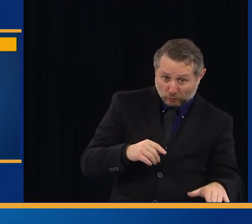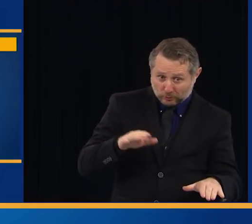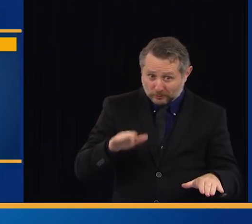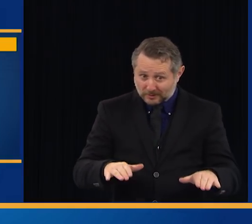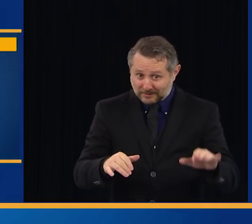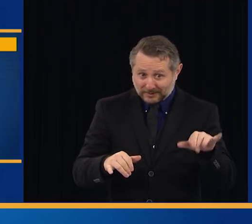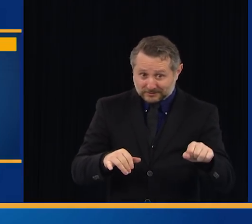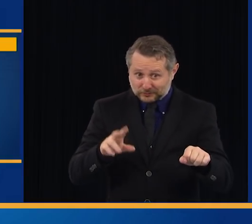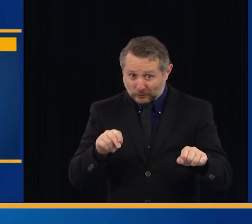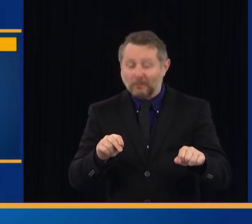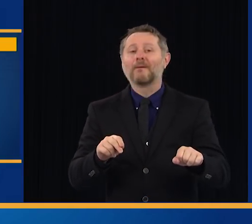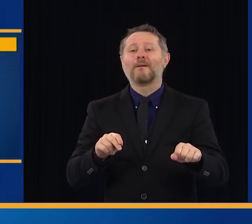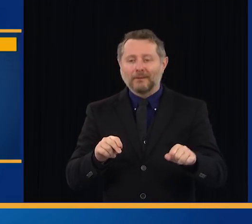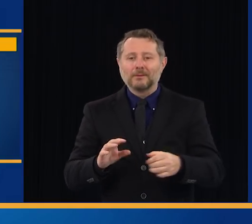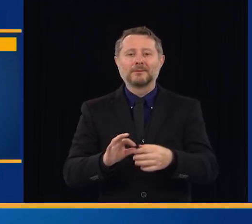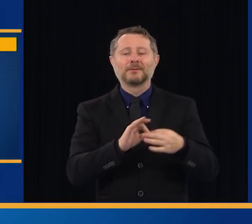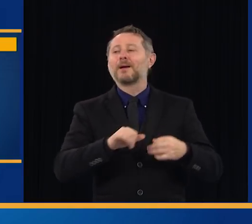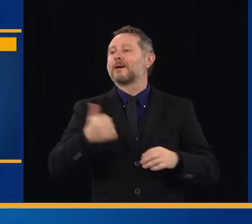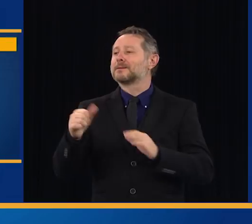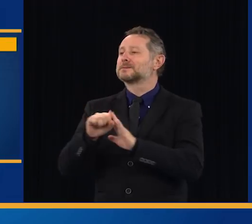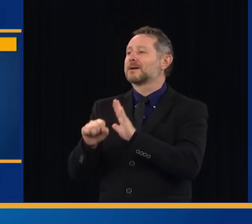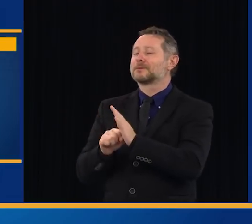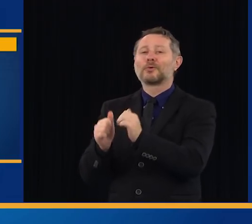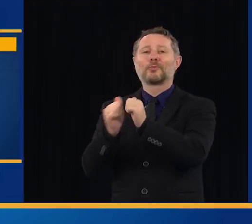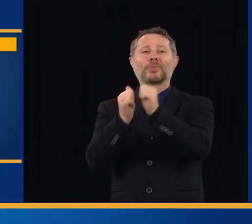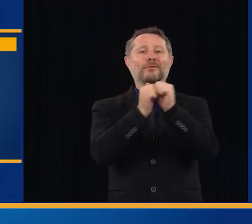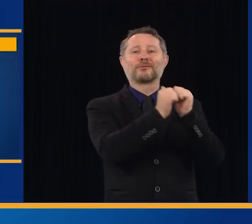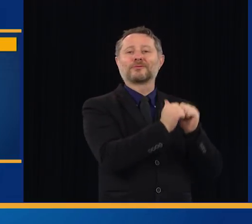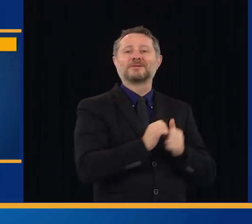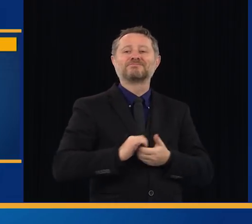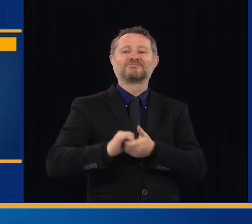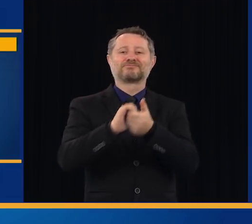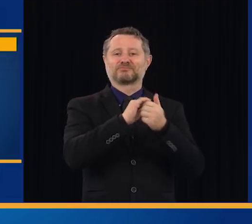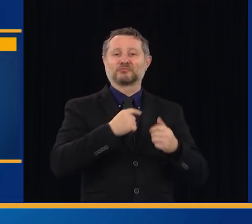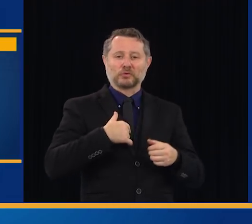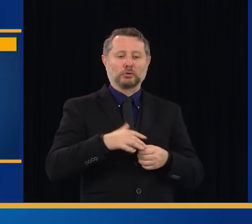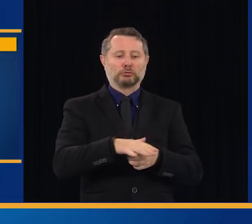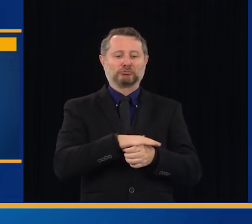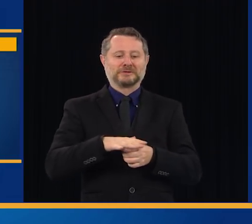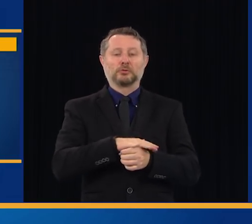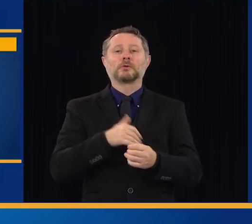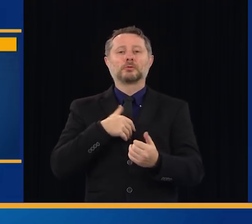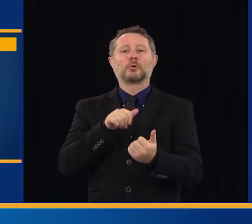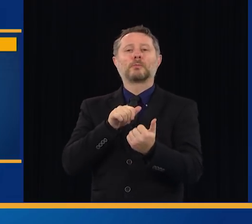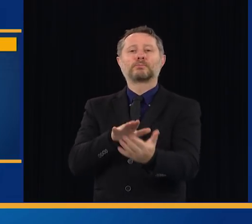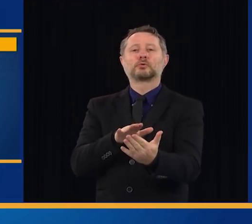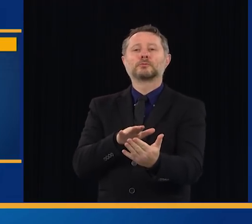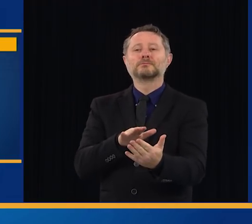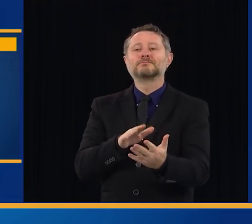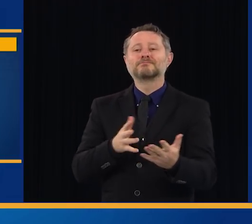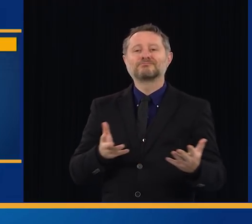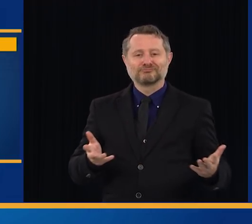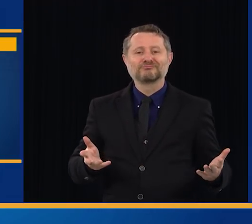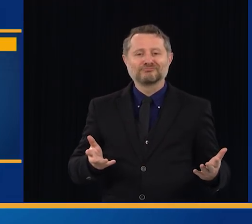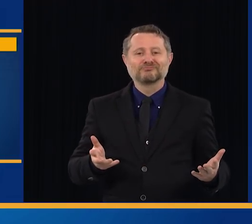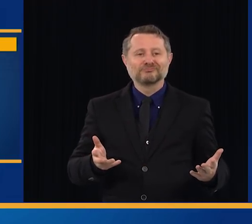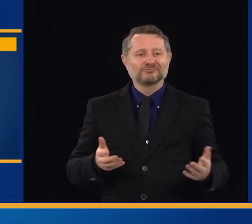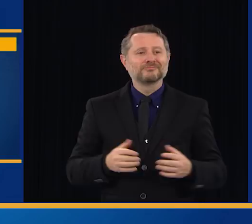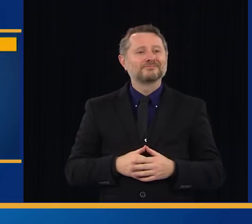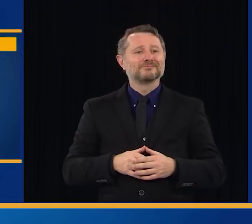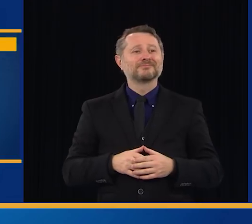with our other states, because this is really a regional issue, and it should be addressed on that